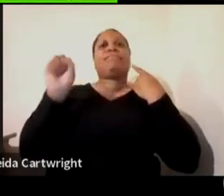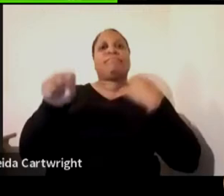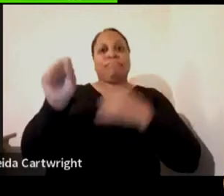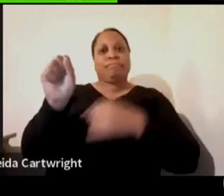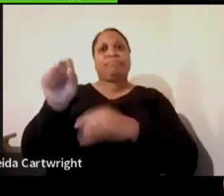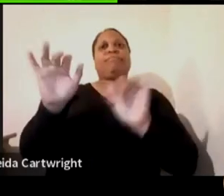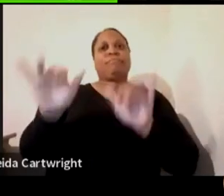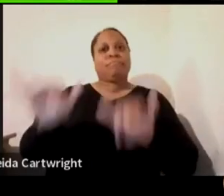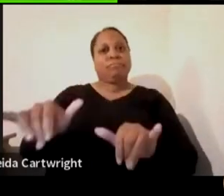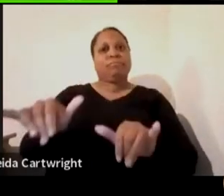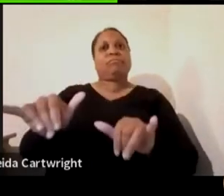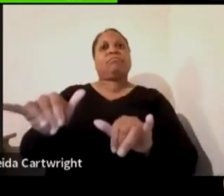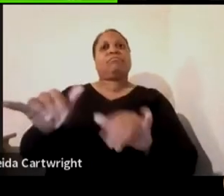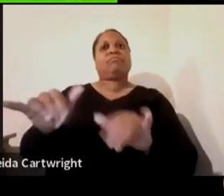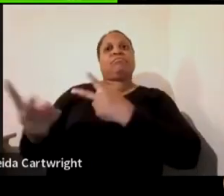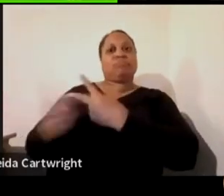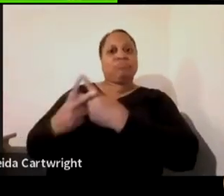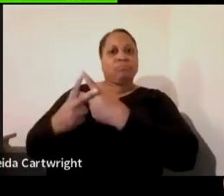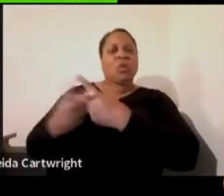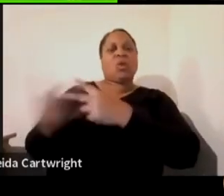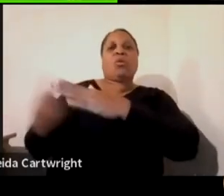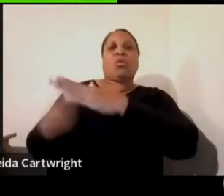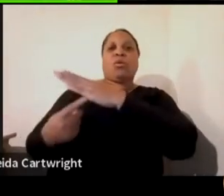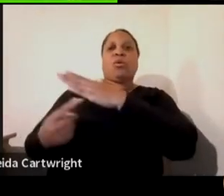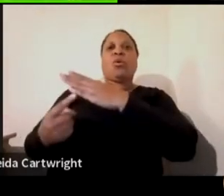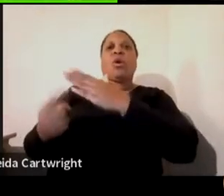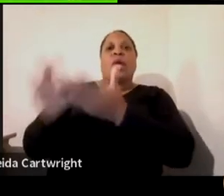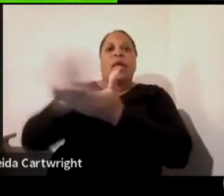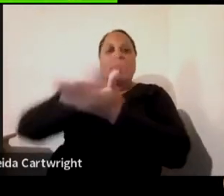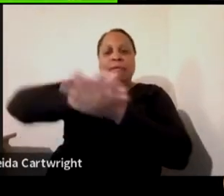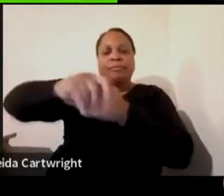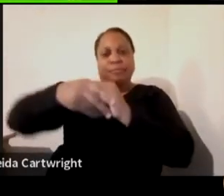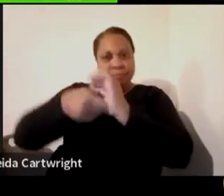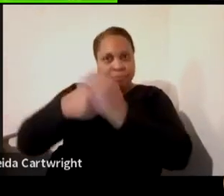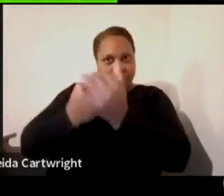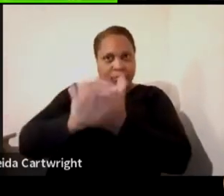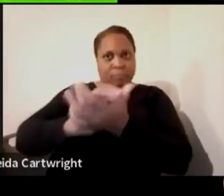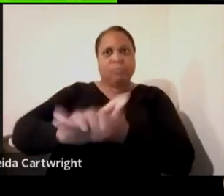use of quarantine, and use of hand hygiene, because